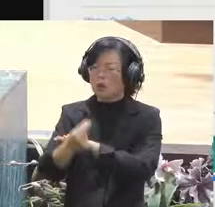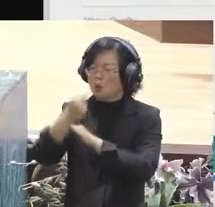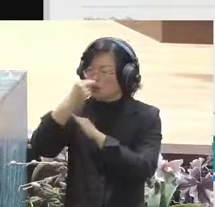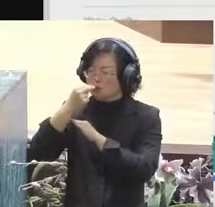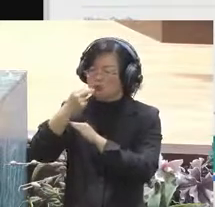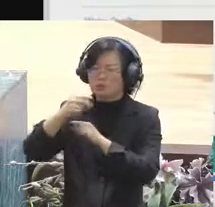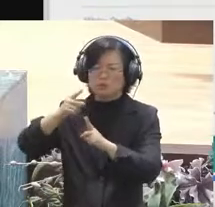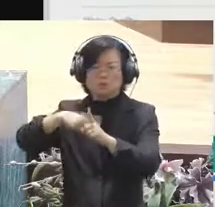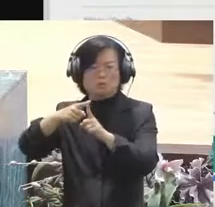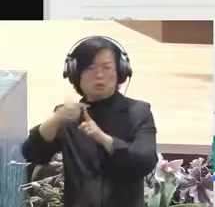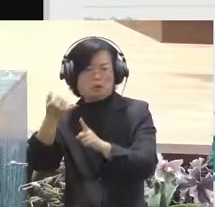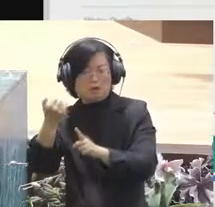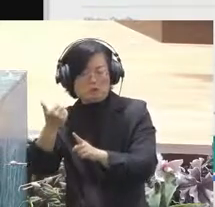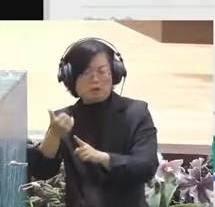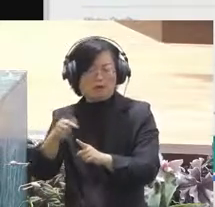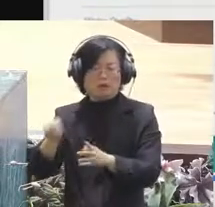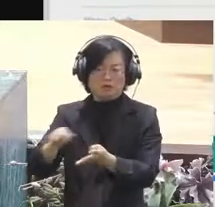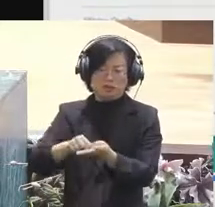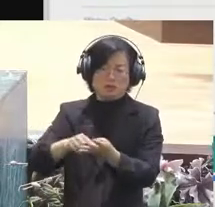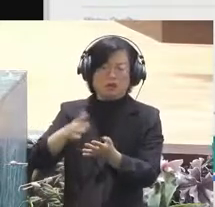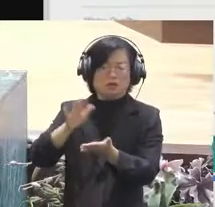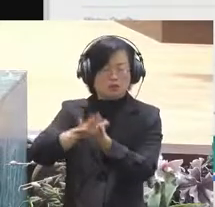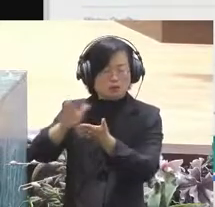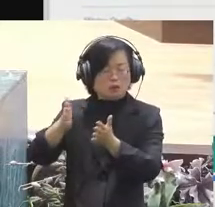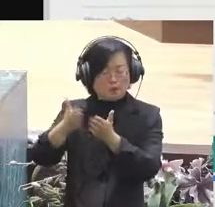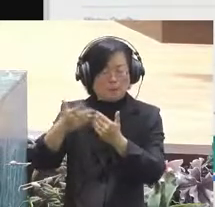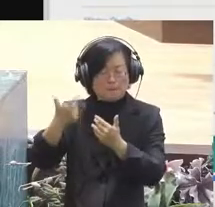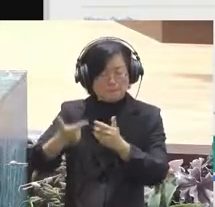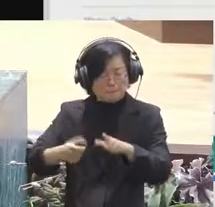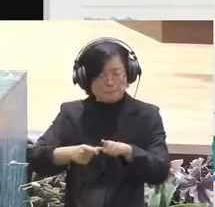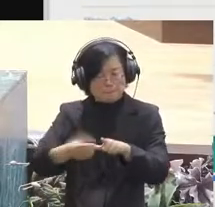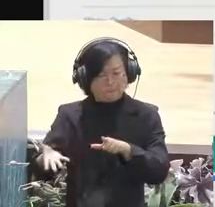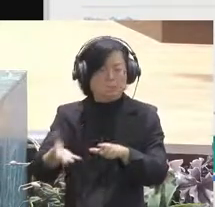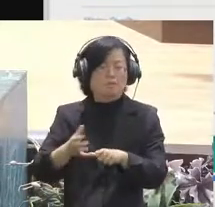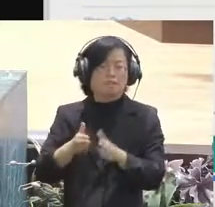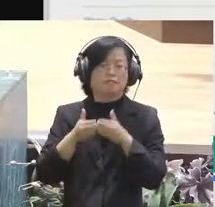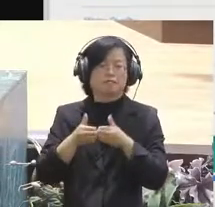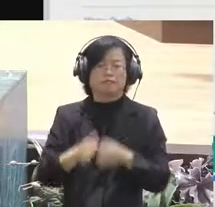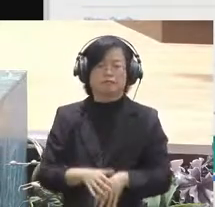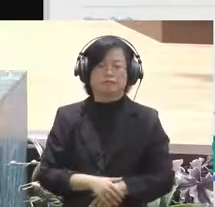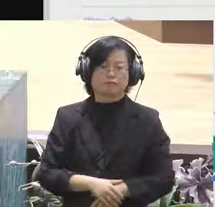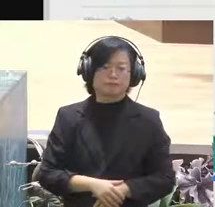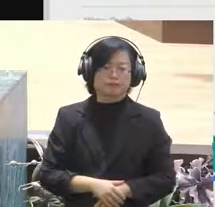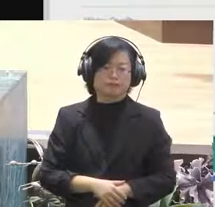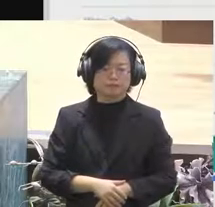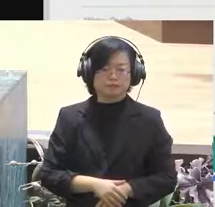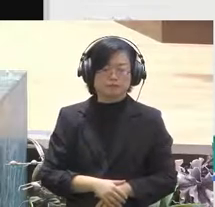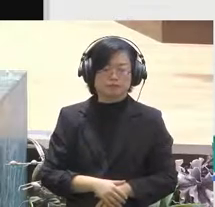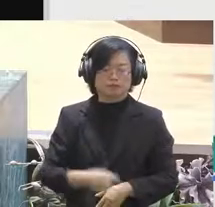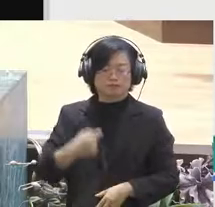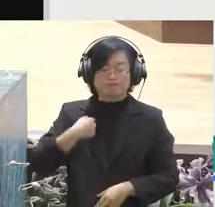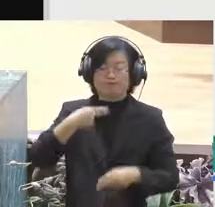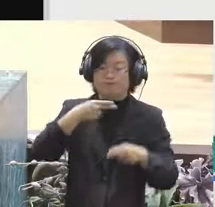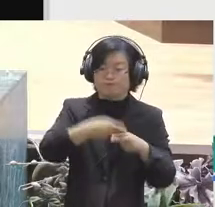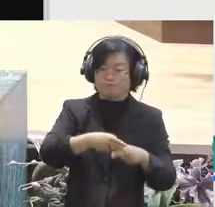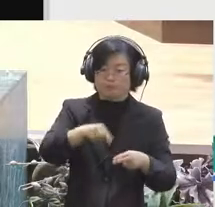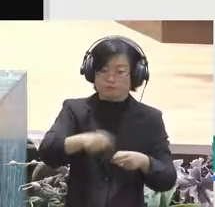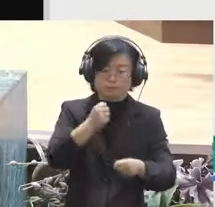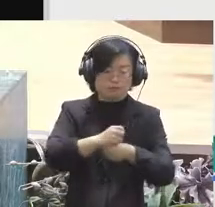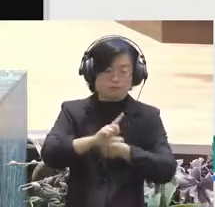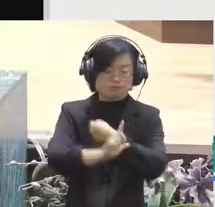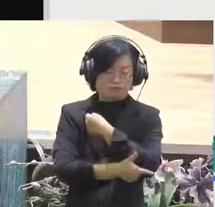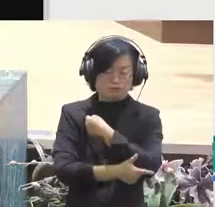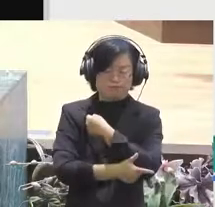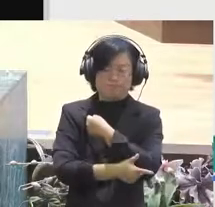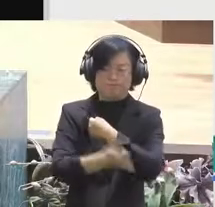and we will publishing online. And we believe that with this, our national ranking will be considerably improved. So what